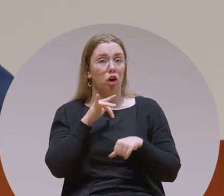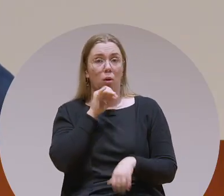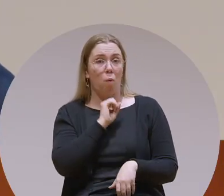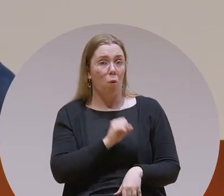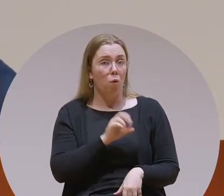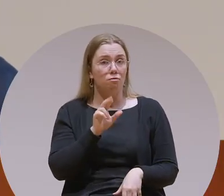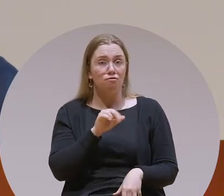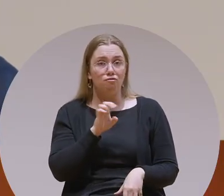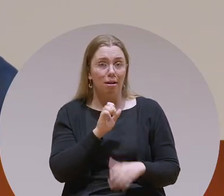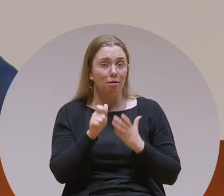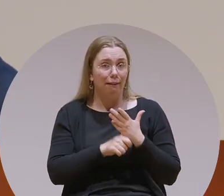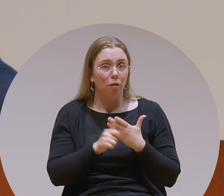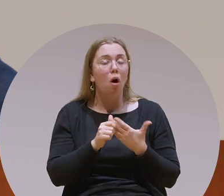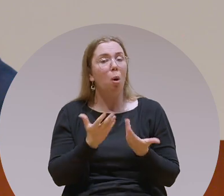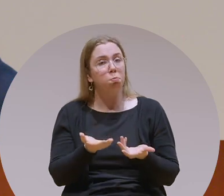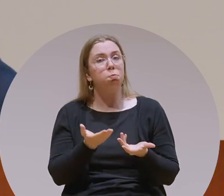see if your